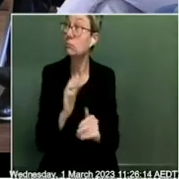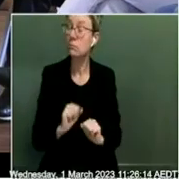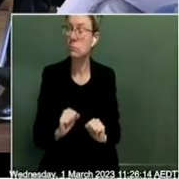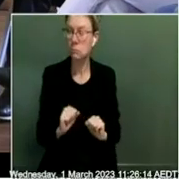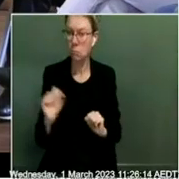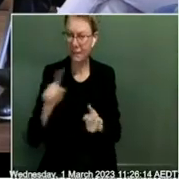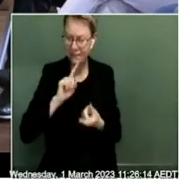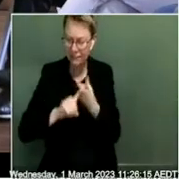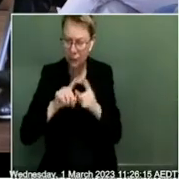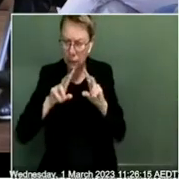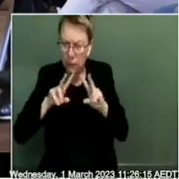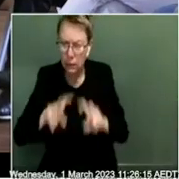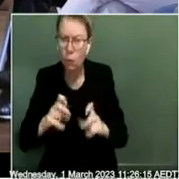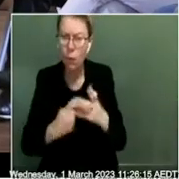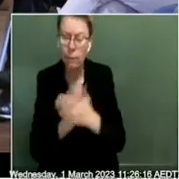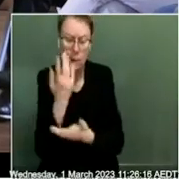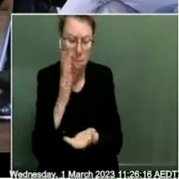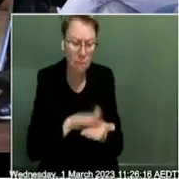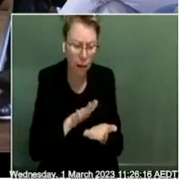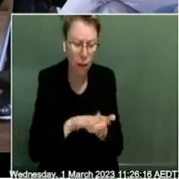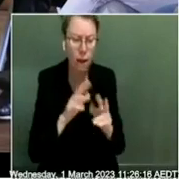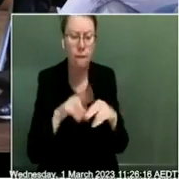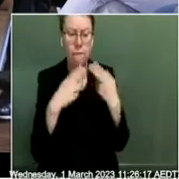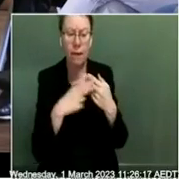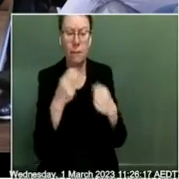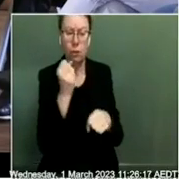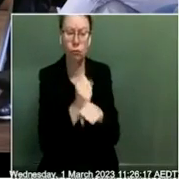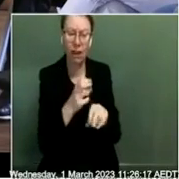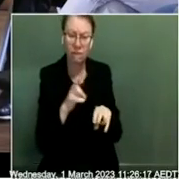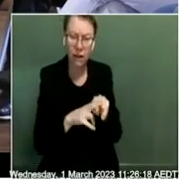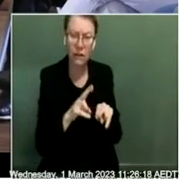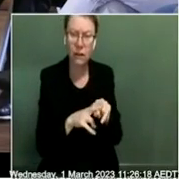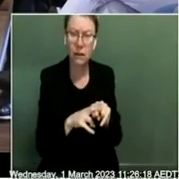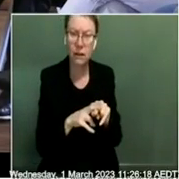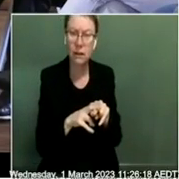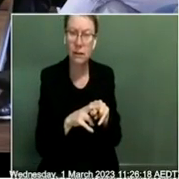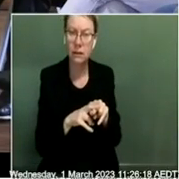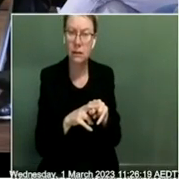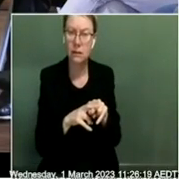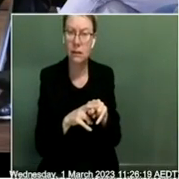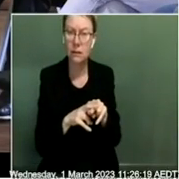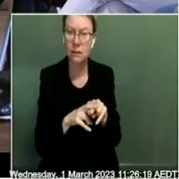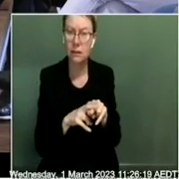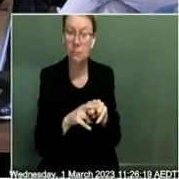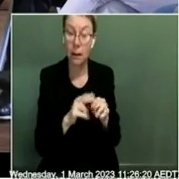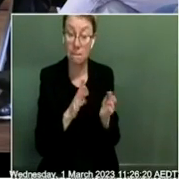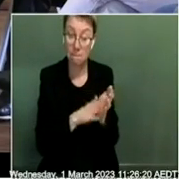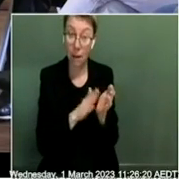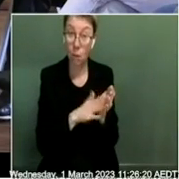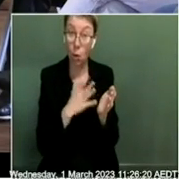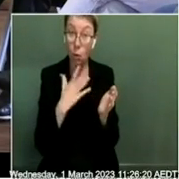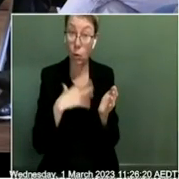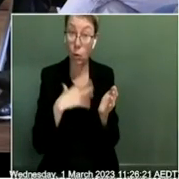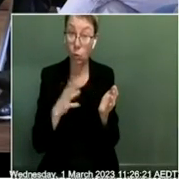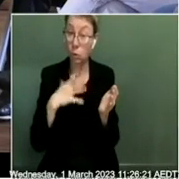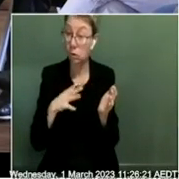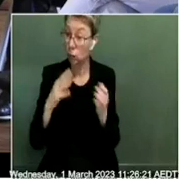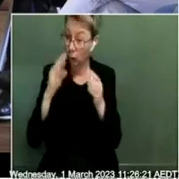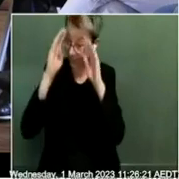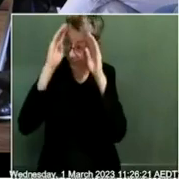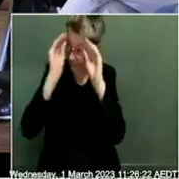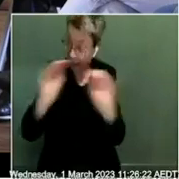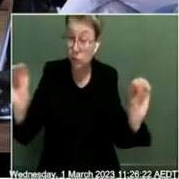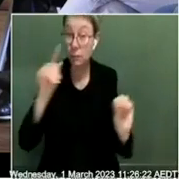family as public record. But this mum wanted to provide education too. We worked at Yapra for years and looked after